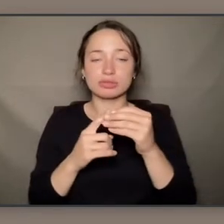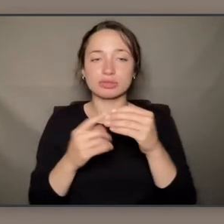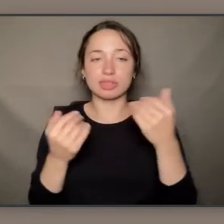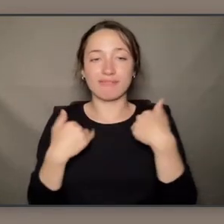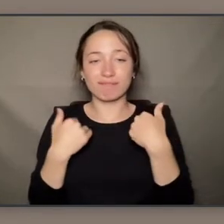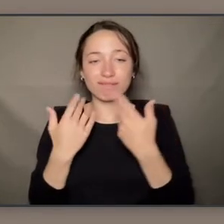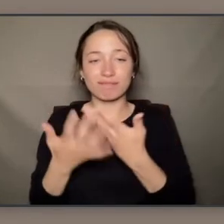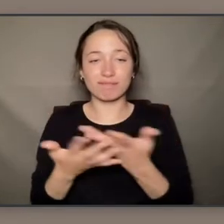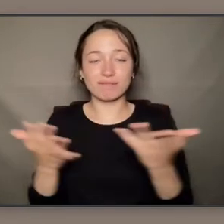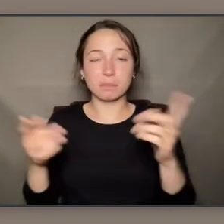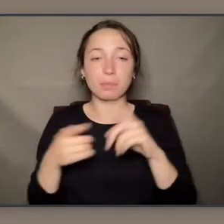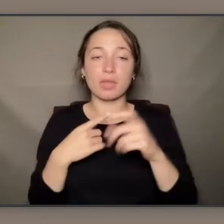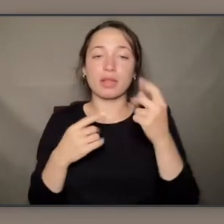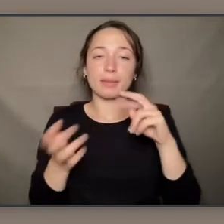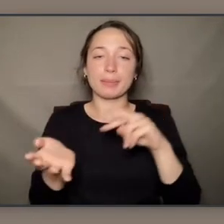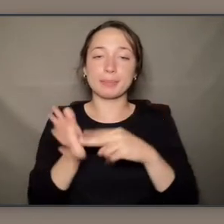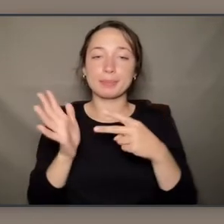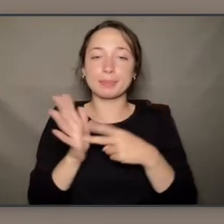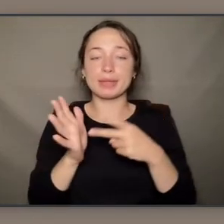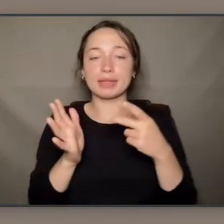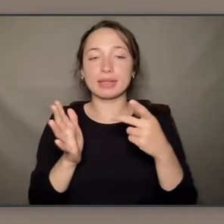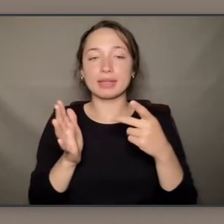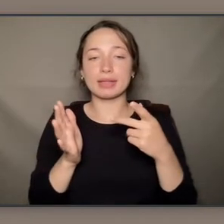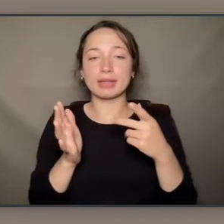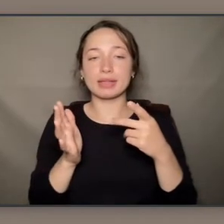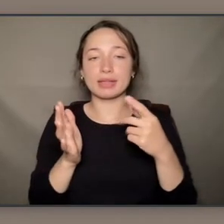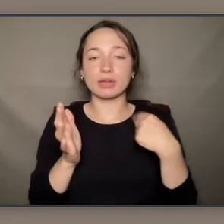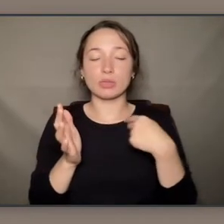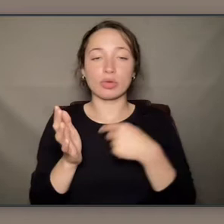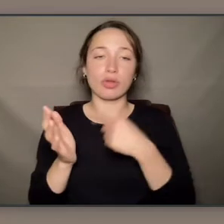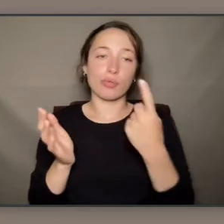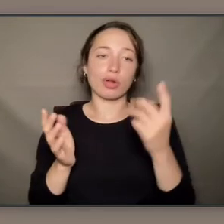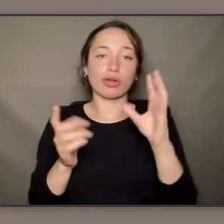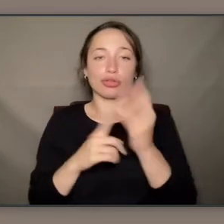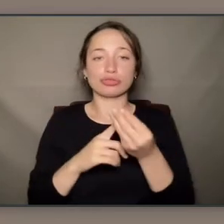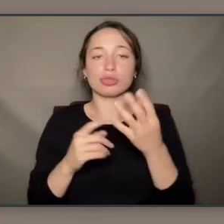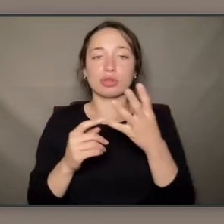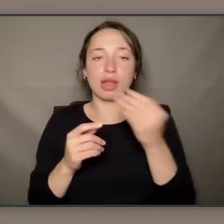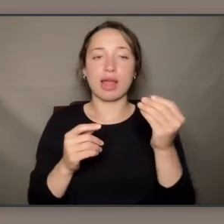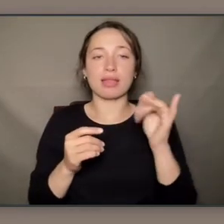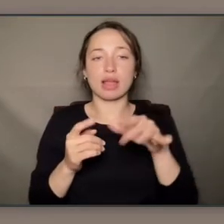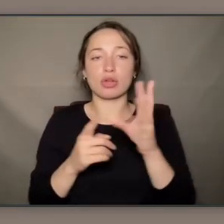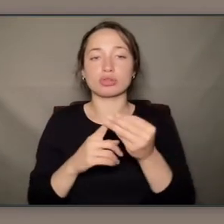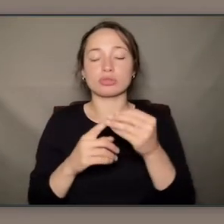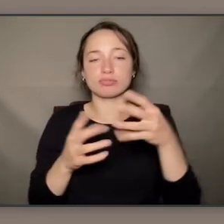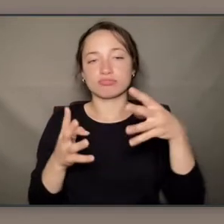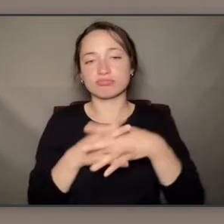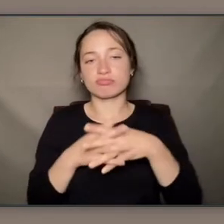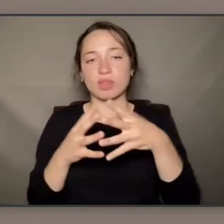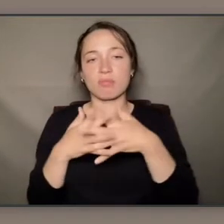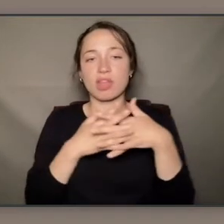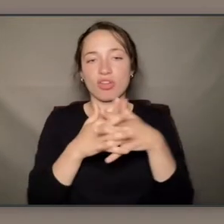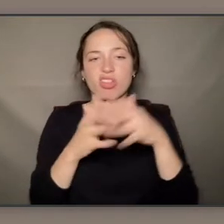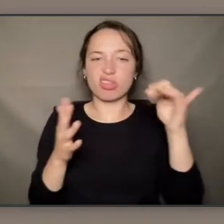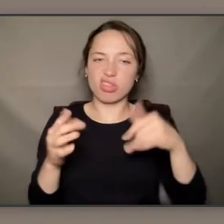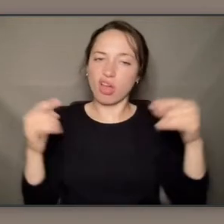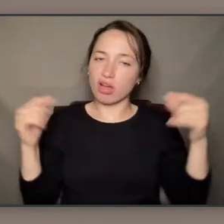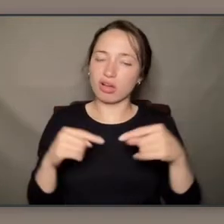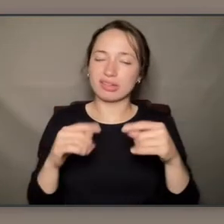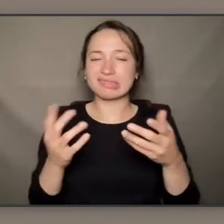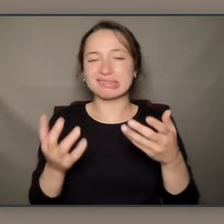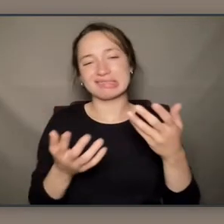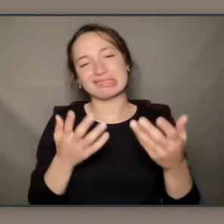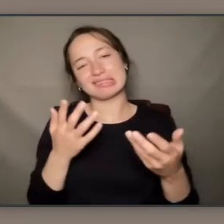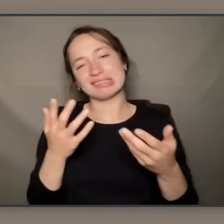think it further suggests that we are one culture, and that